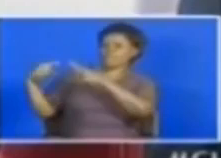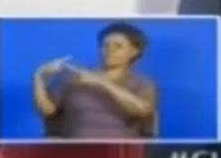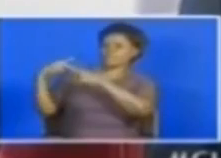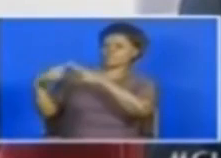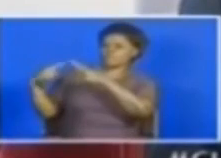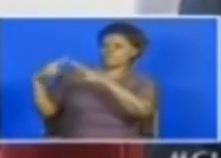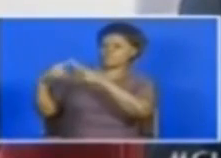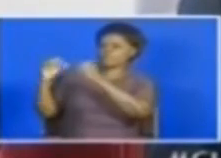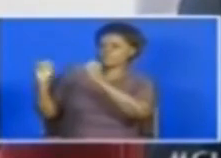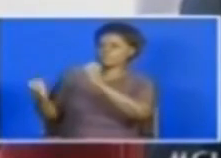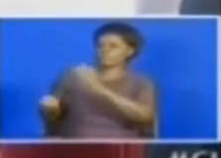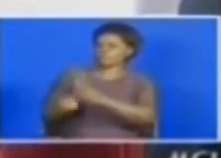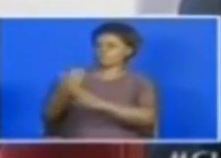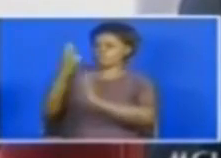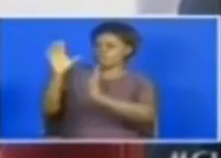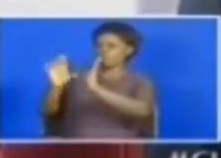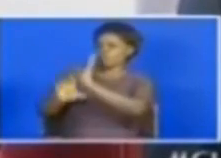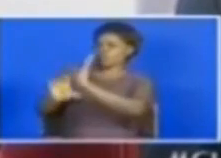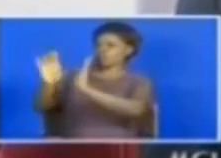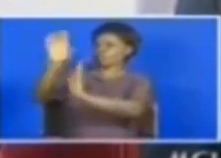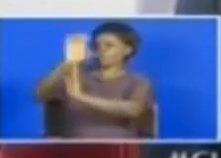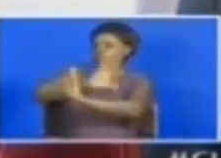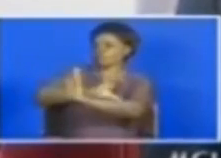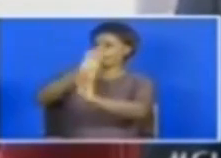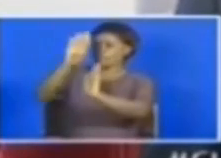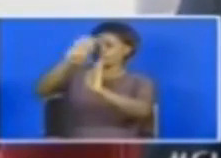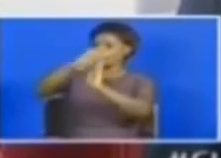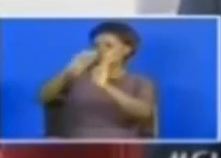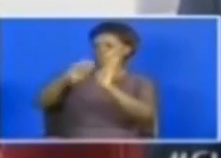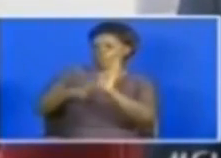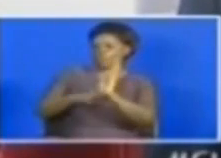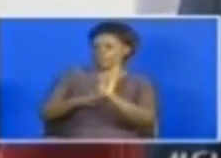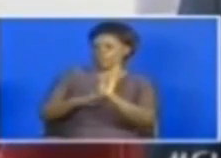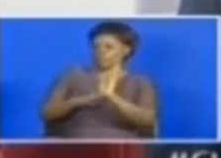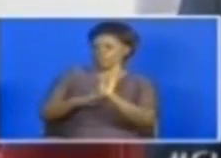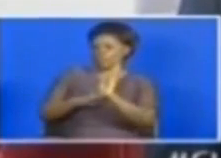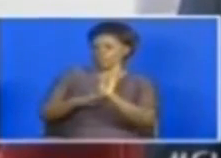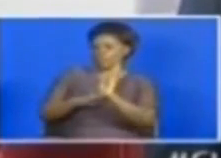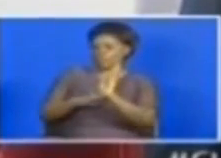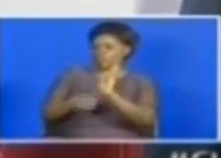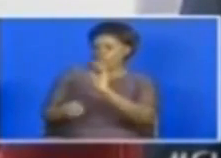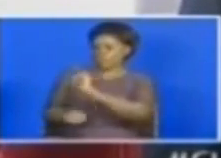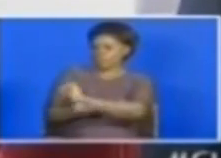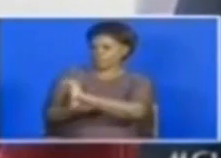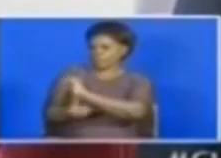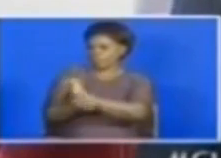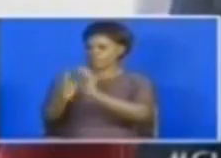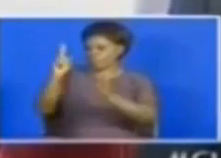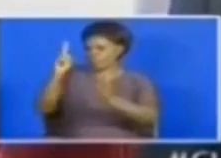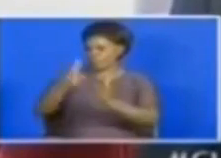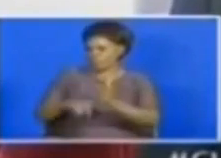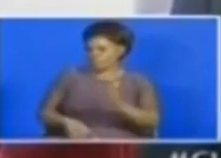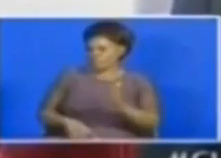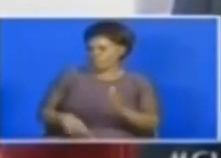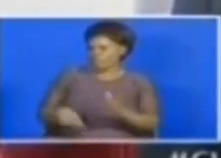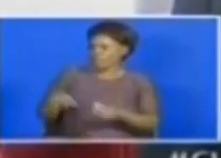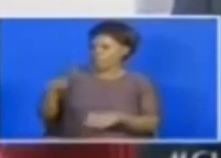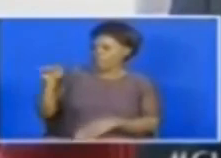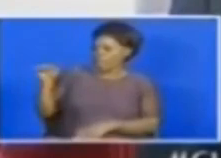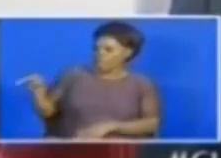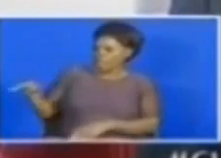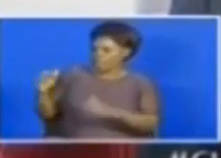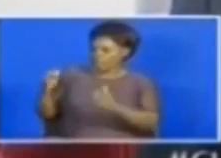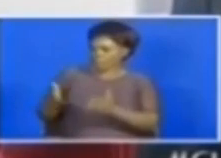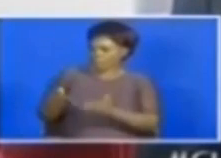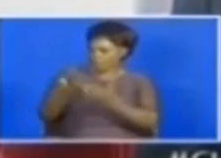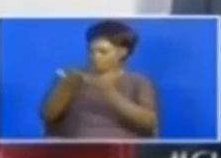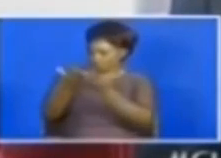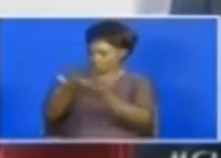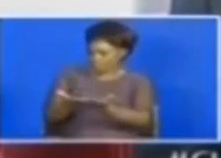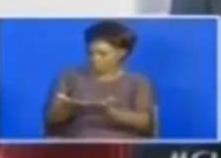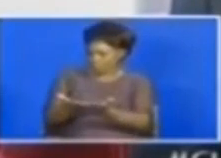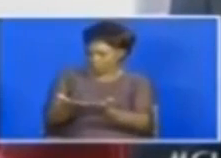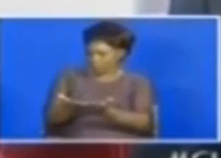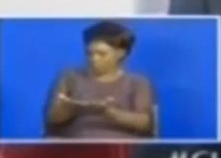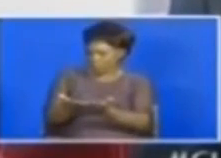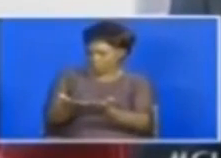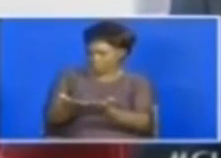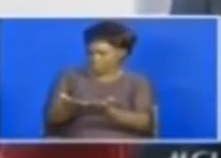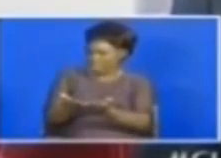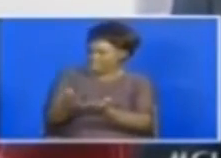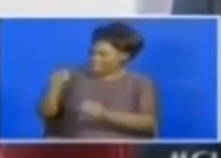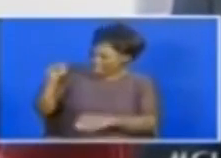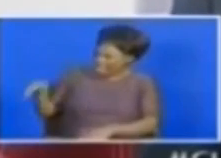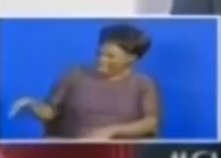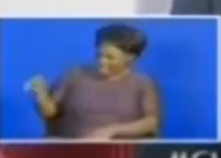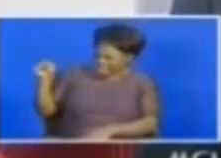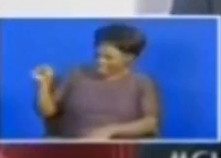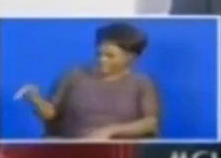coming up with curriculum and programs. And actually the opposite, what they had explained to us is that the earlier you provide, if you provide this information